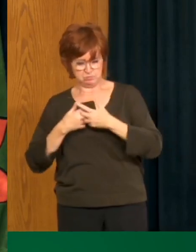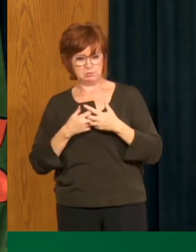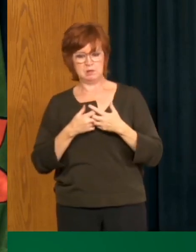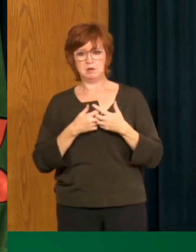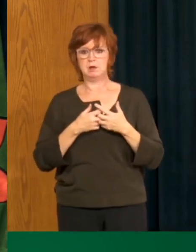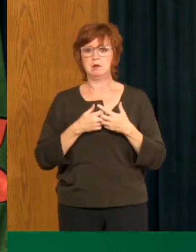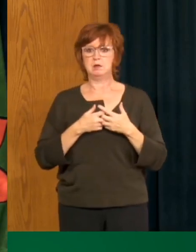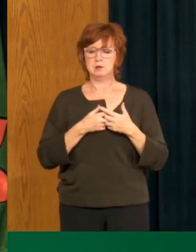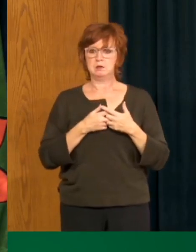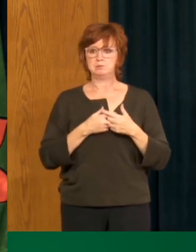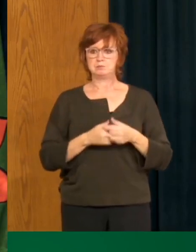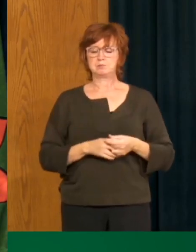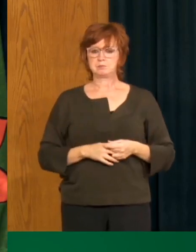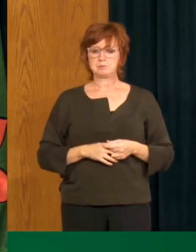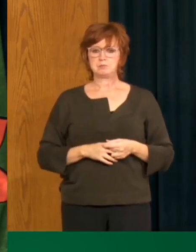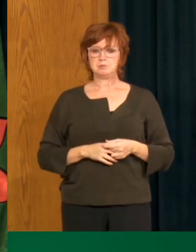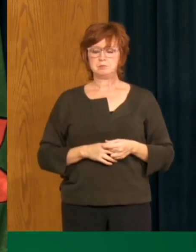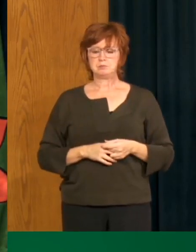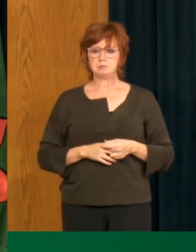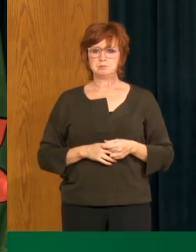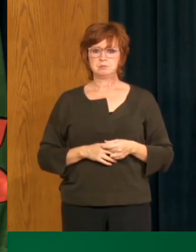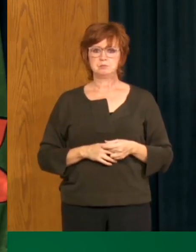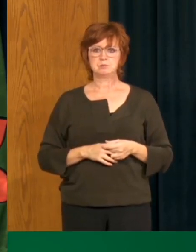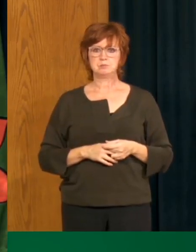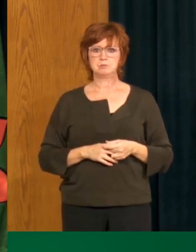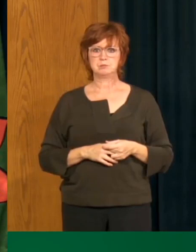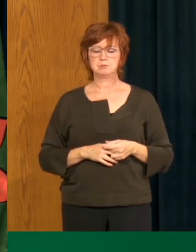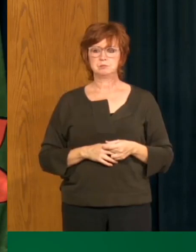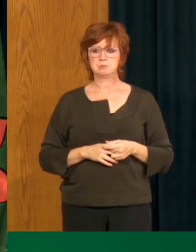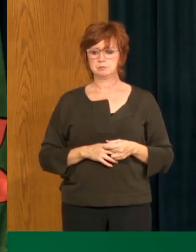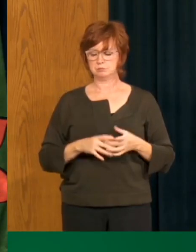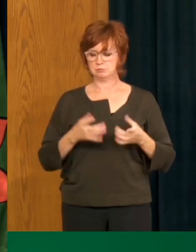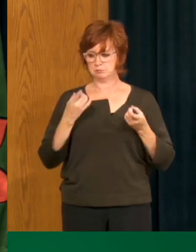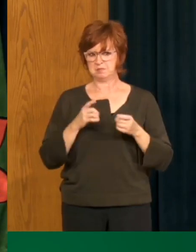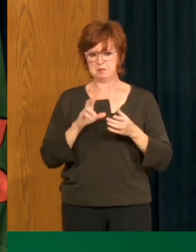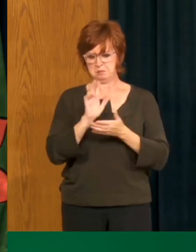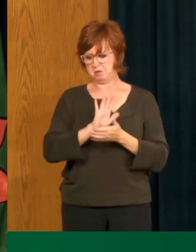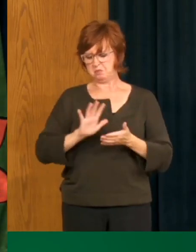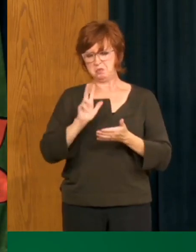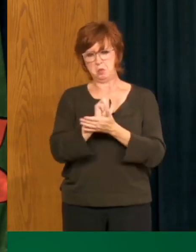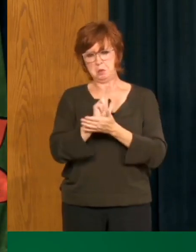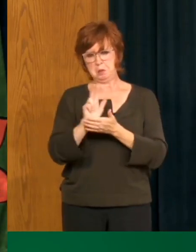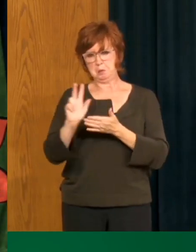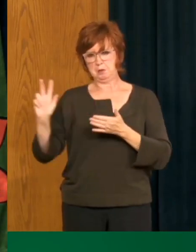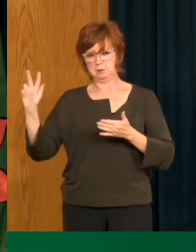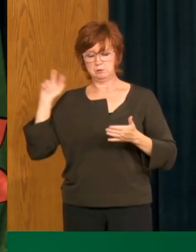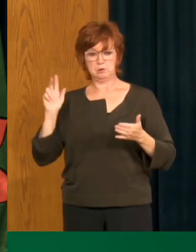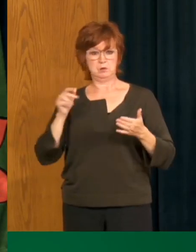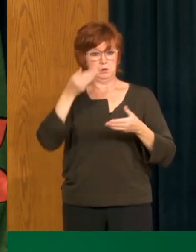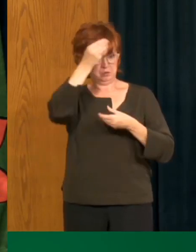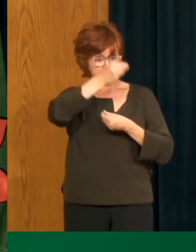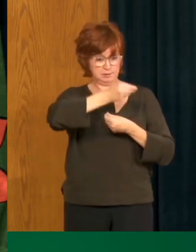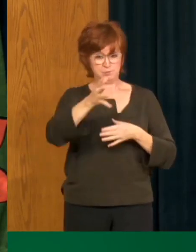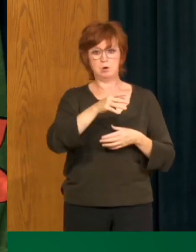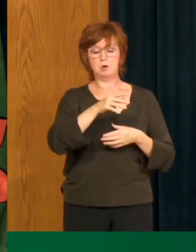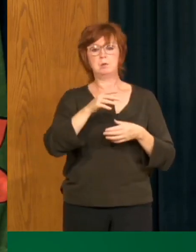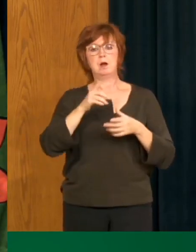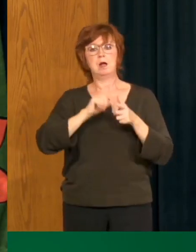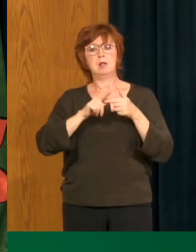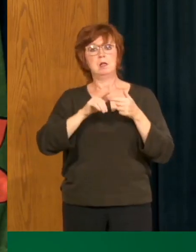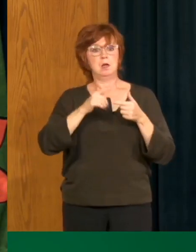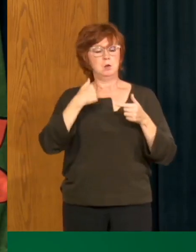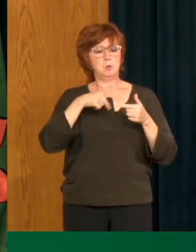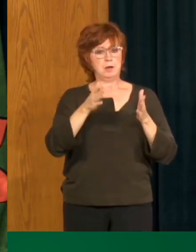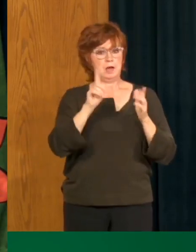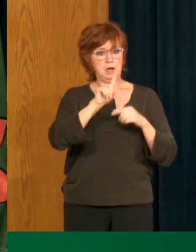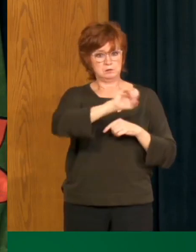came back to the Education Response Planning Team, which the Minister of Education had assembled, included members of Public Health, the Ministry of Education, but